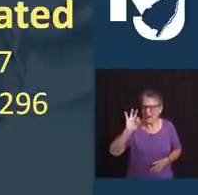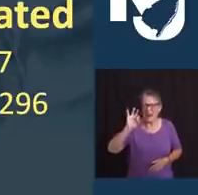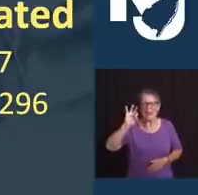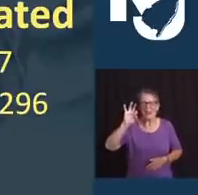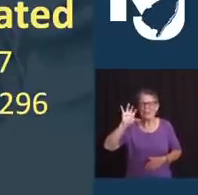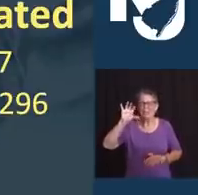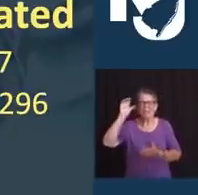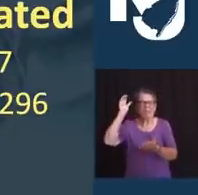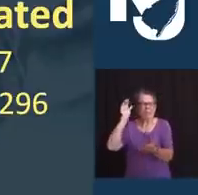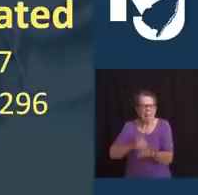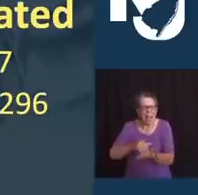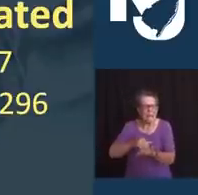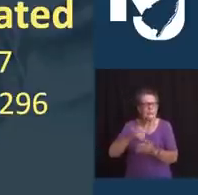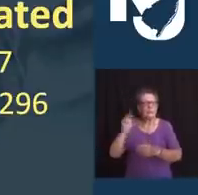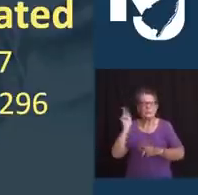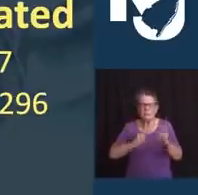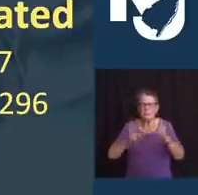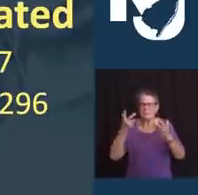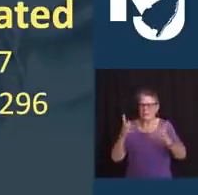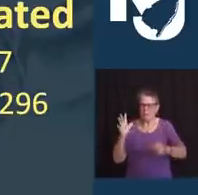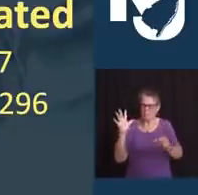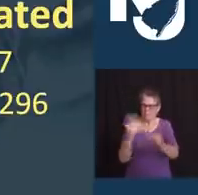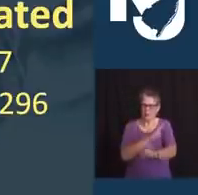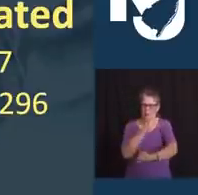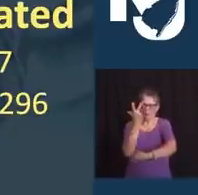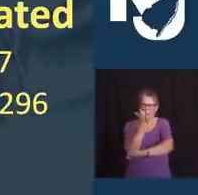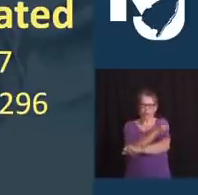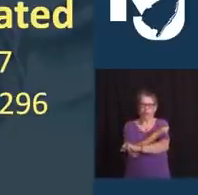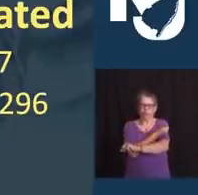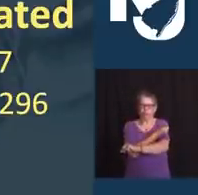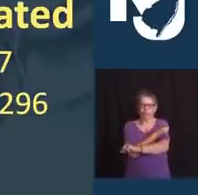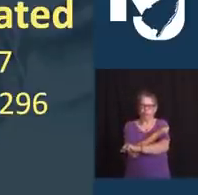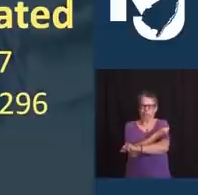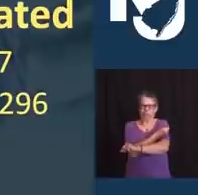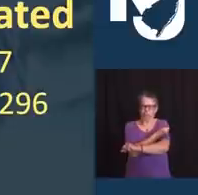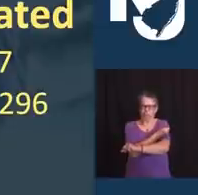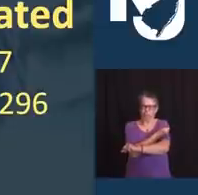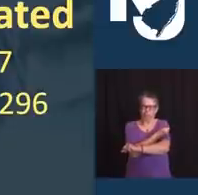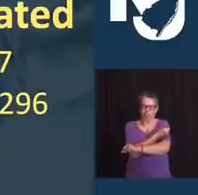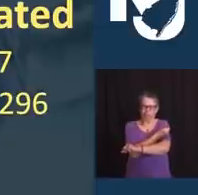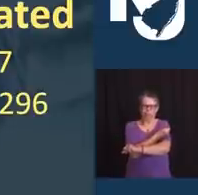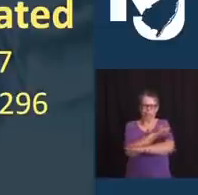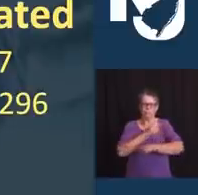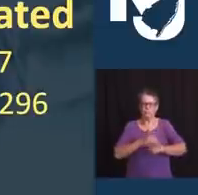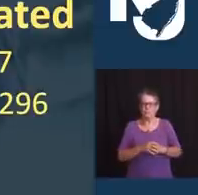5,309,373. There are an additional, by the way,